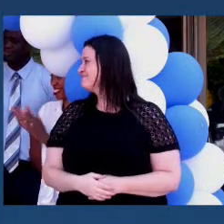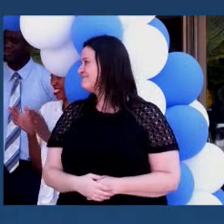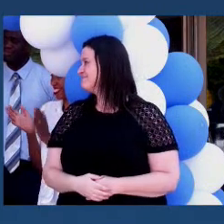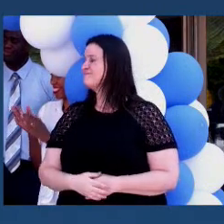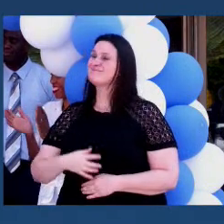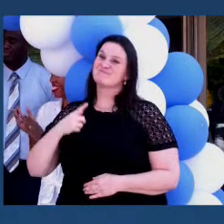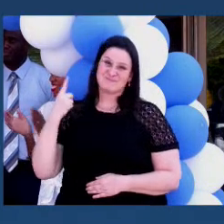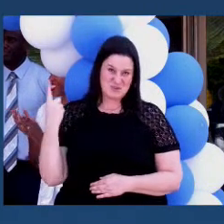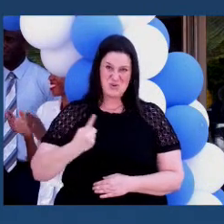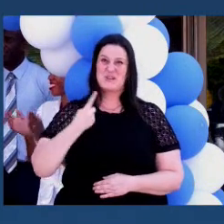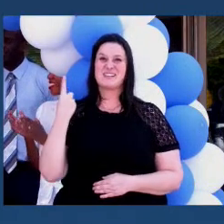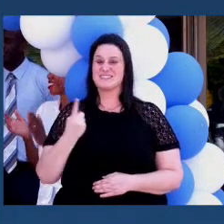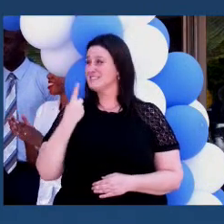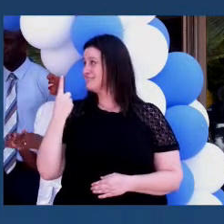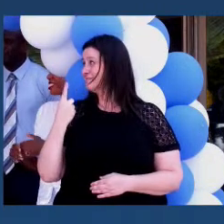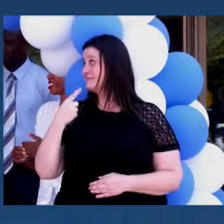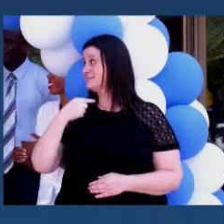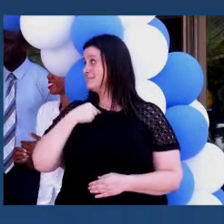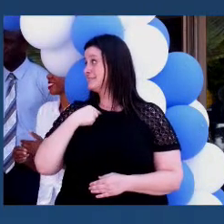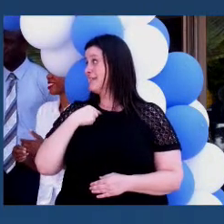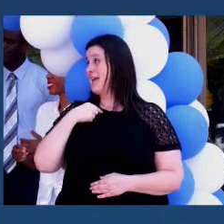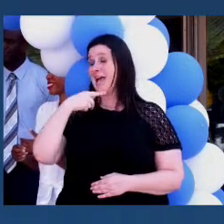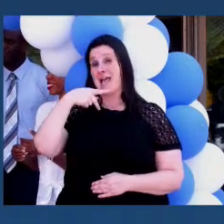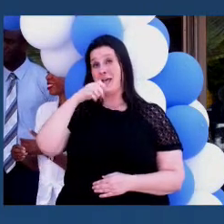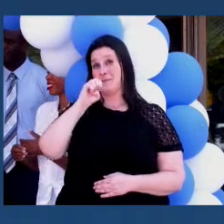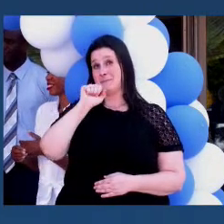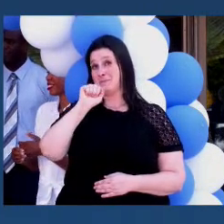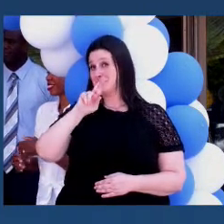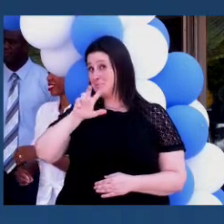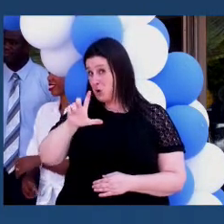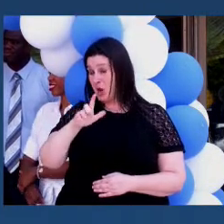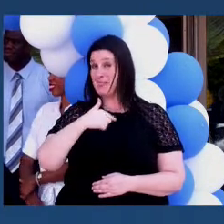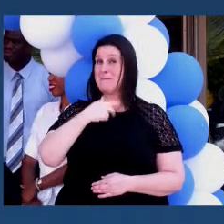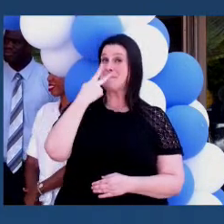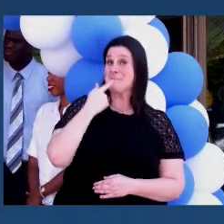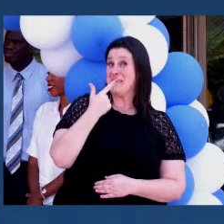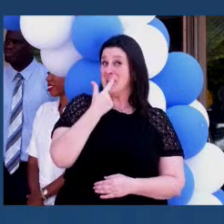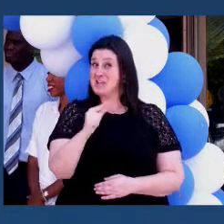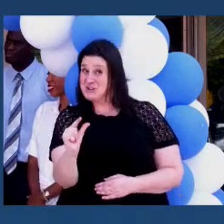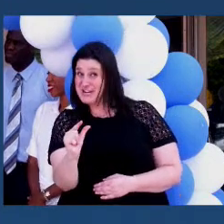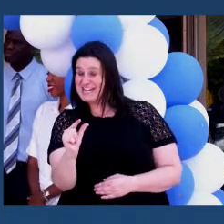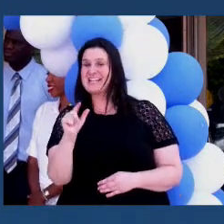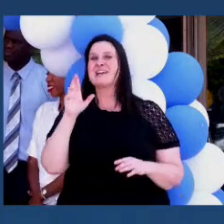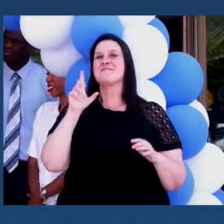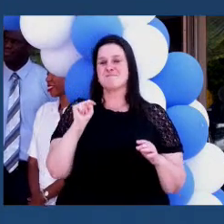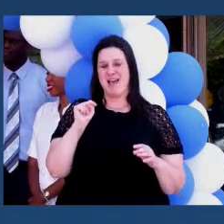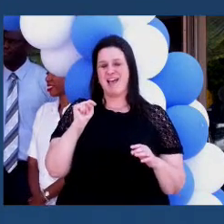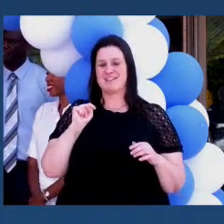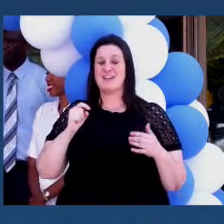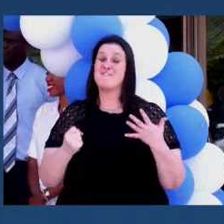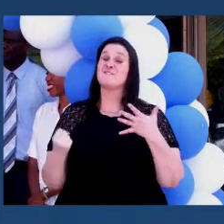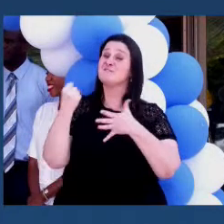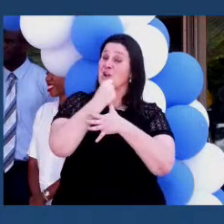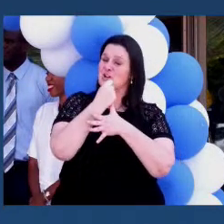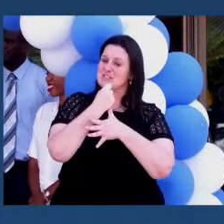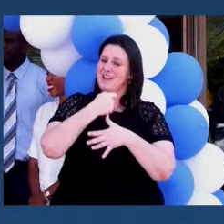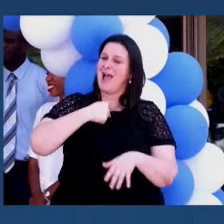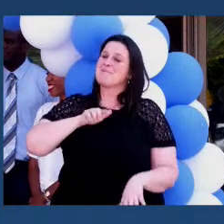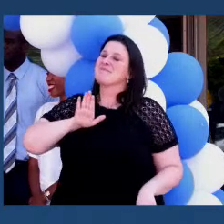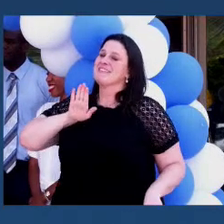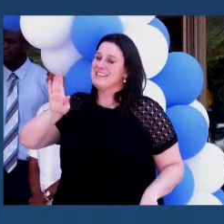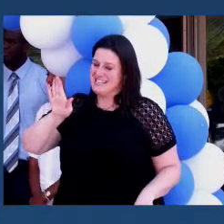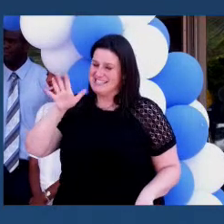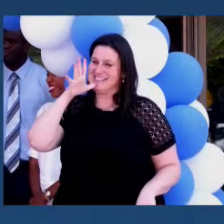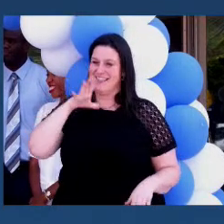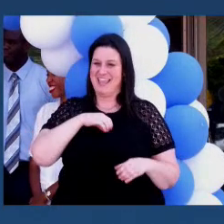Always. I'm a pearl, pink and green, but first, I'm his lady in